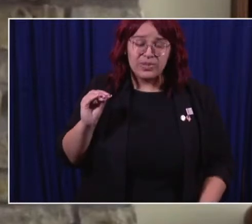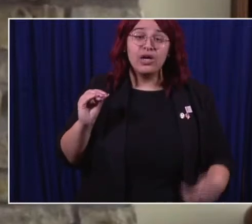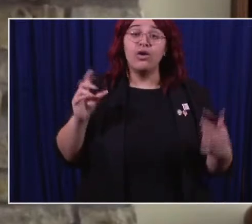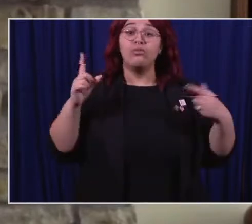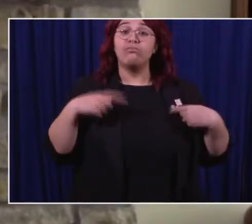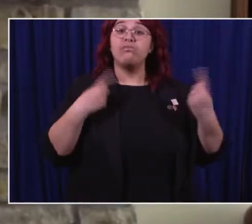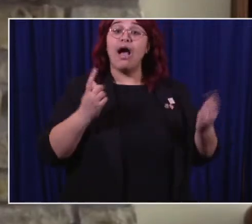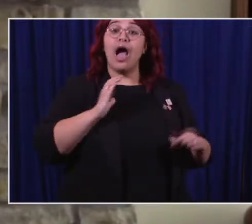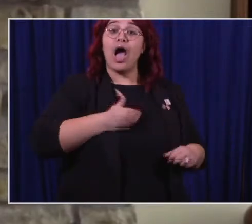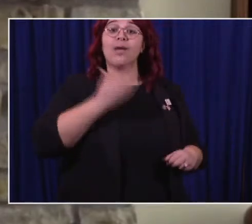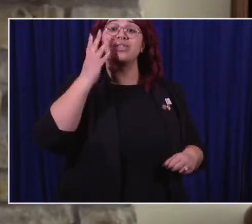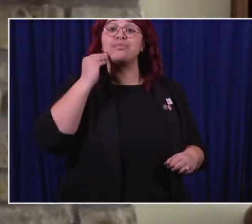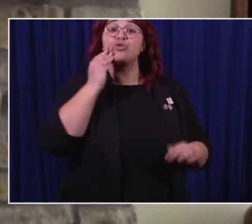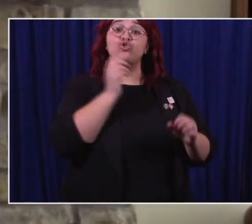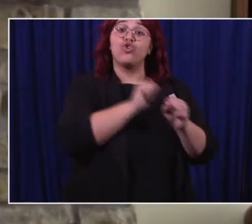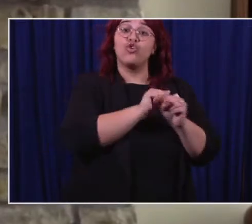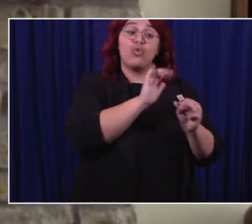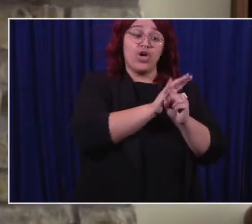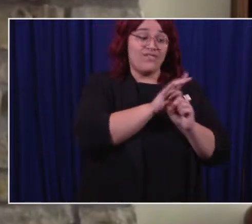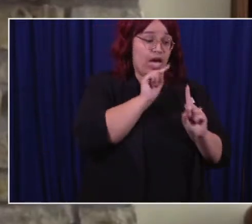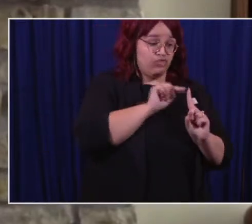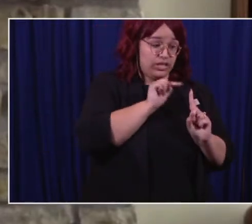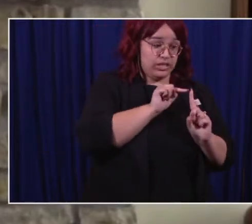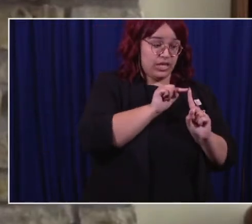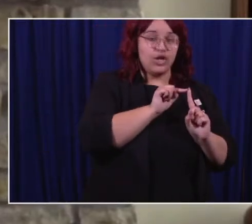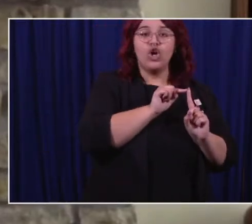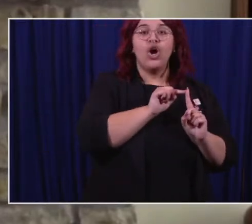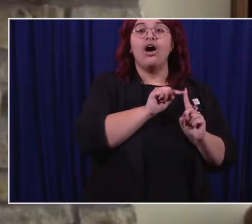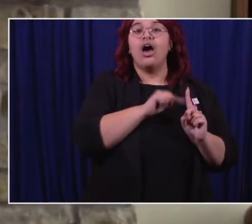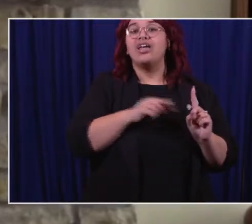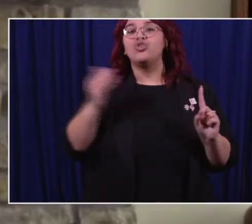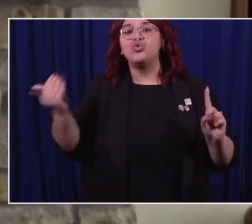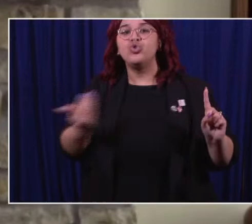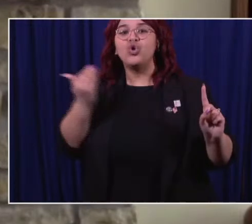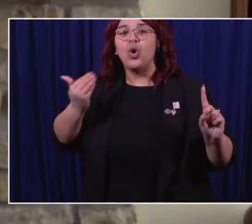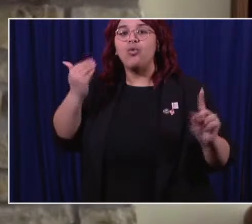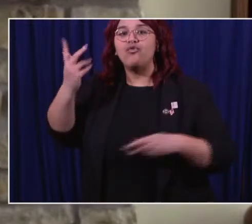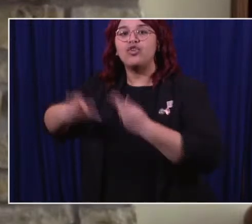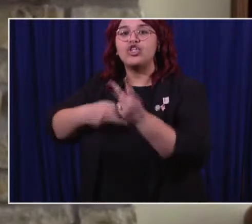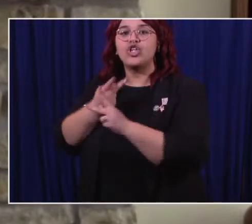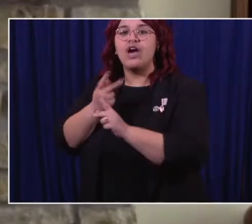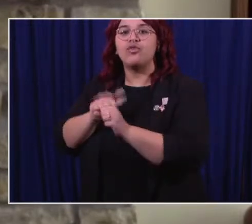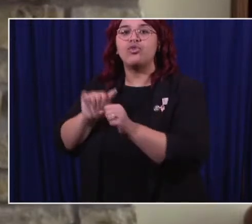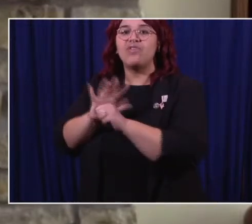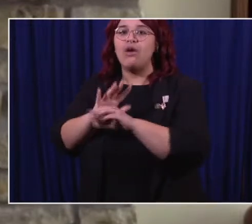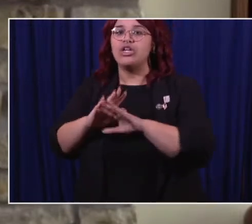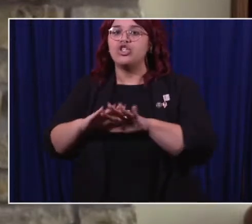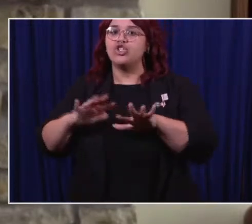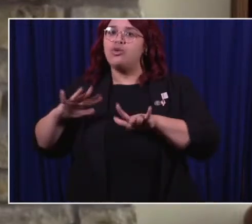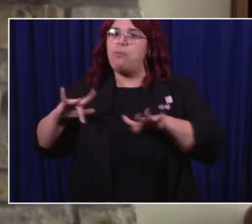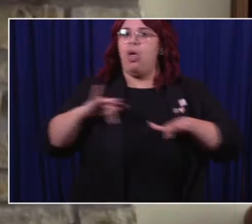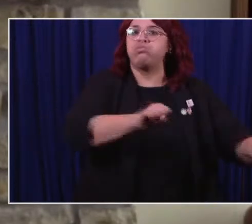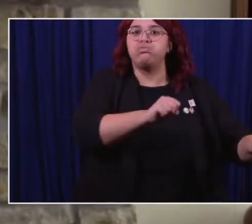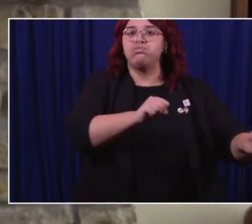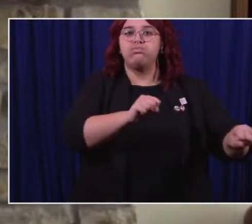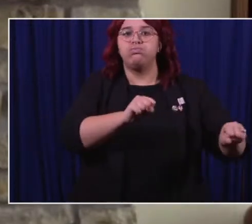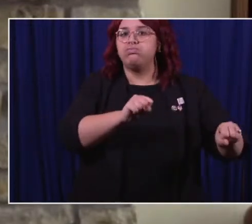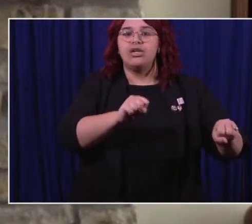in Ohio by the latter part of March. We don't really know what's going to happen after